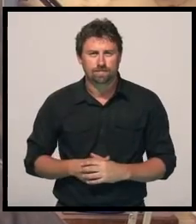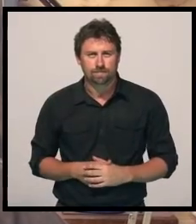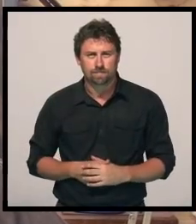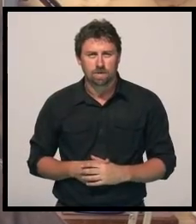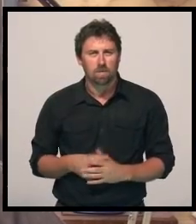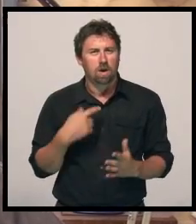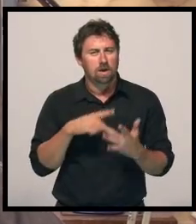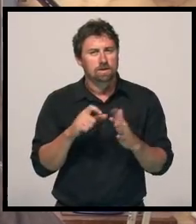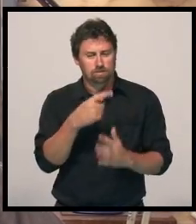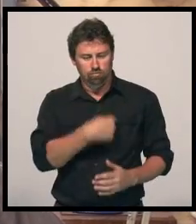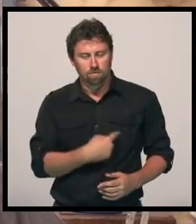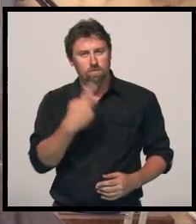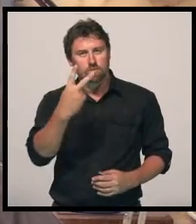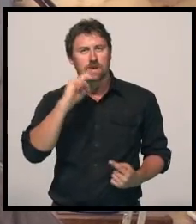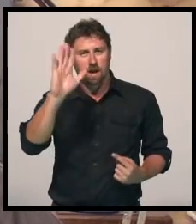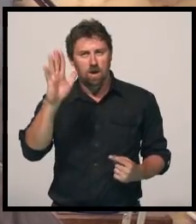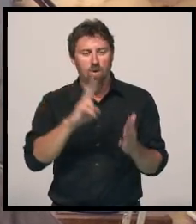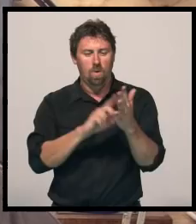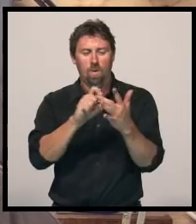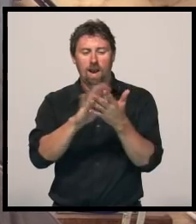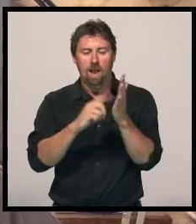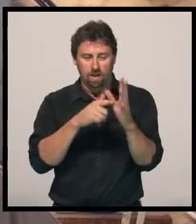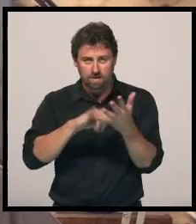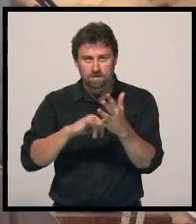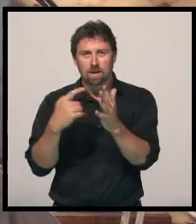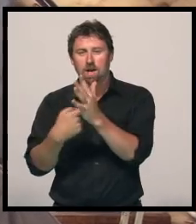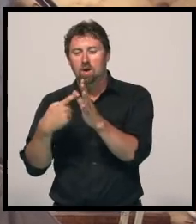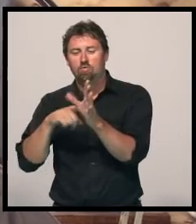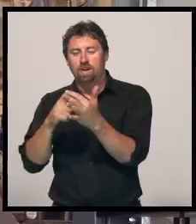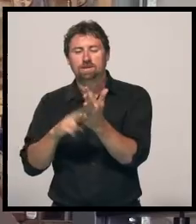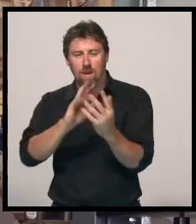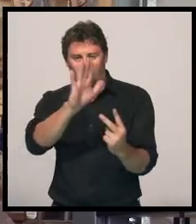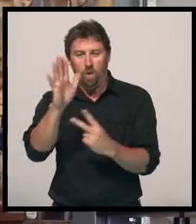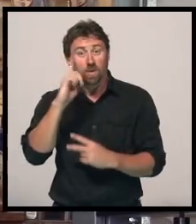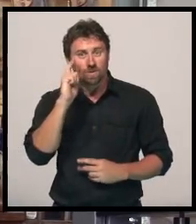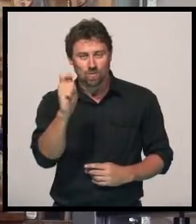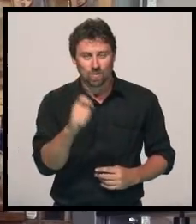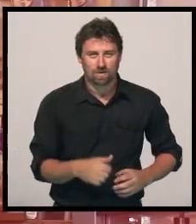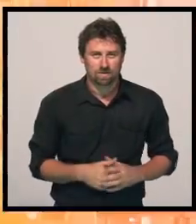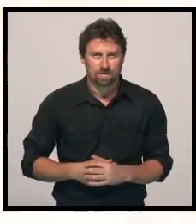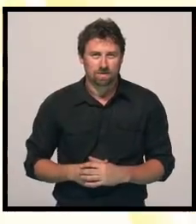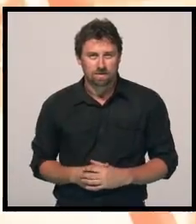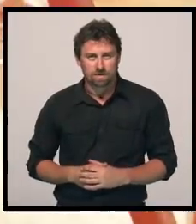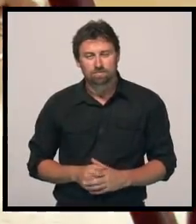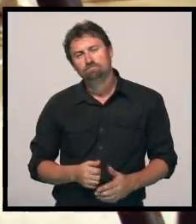promised two people I'd say hello. So hello Nicholas, hello Raven. See you soon. Okay, let's go to the workshop.